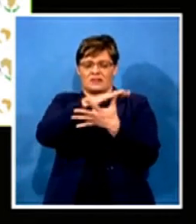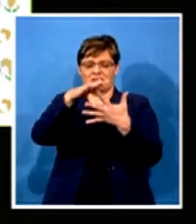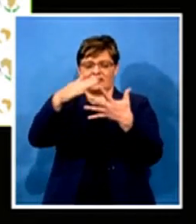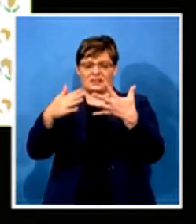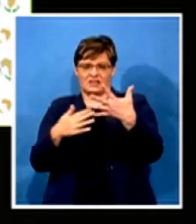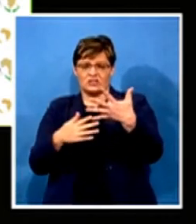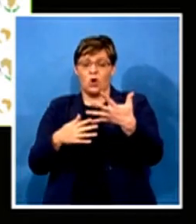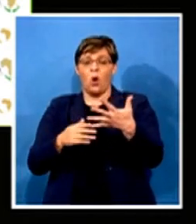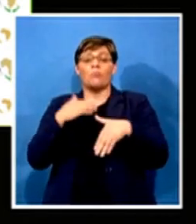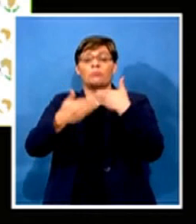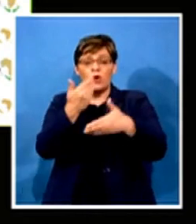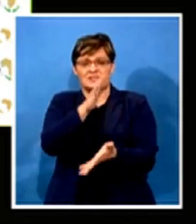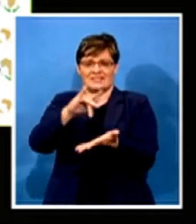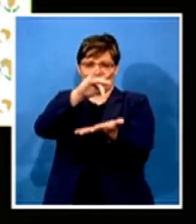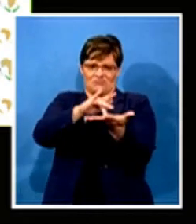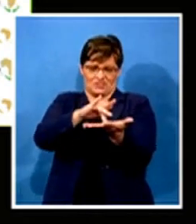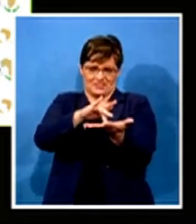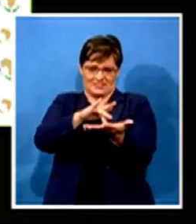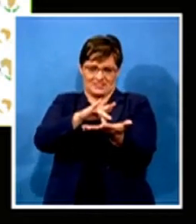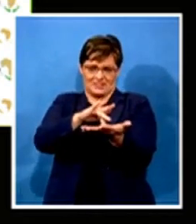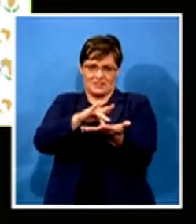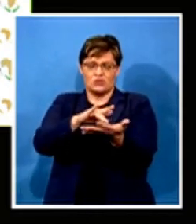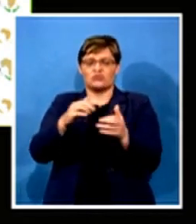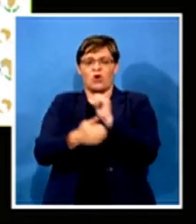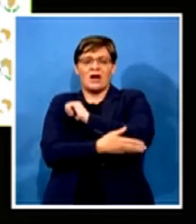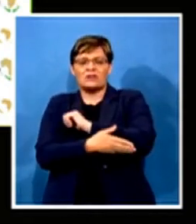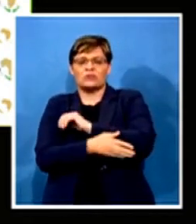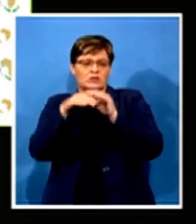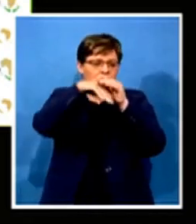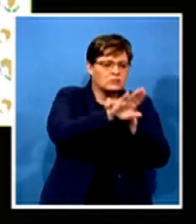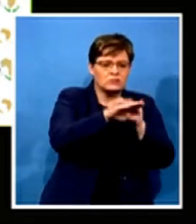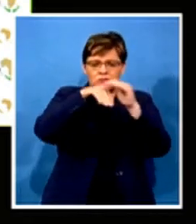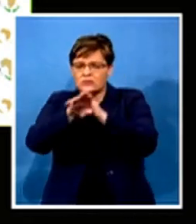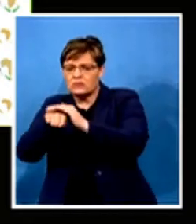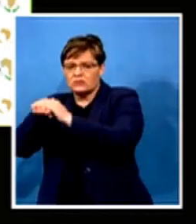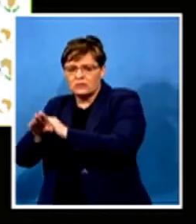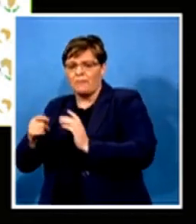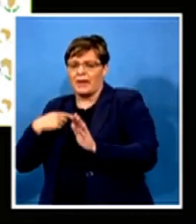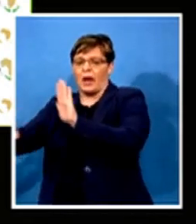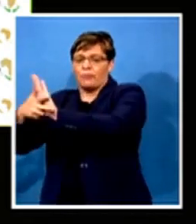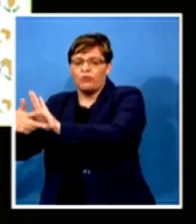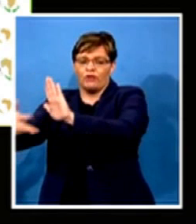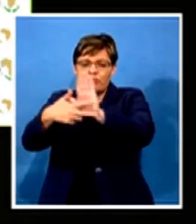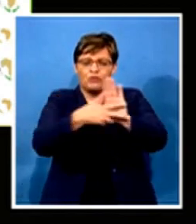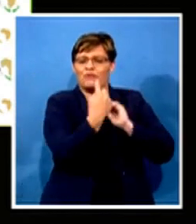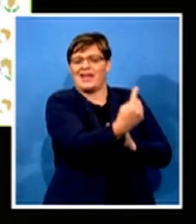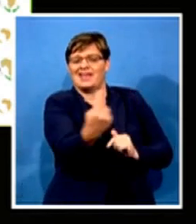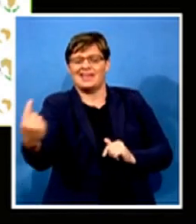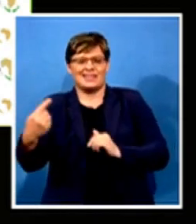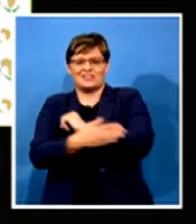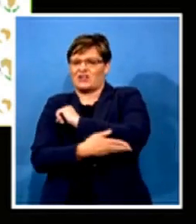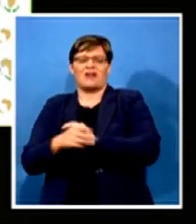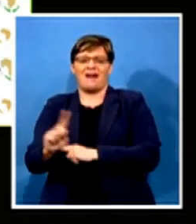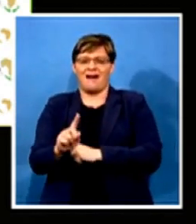So that countries don't need to go through a country-by-country approval process. That would help fast-track the uptake of